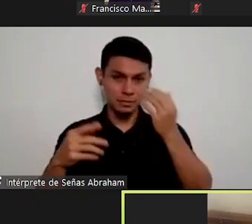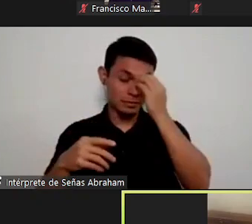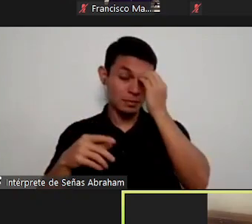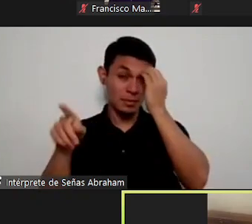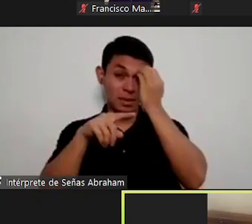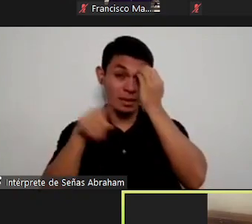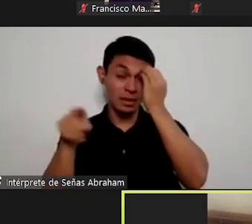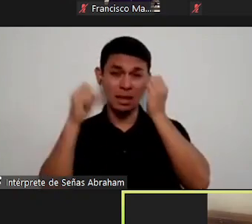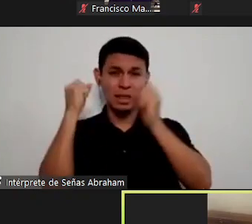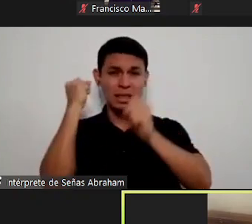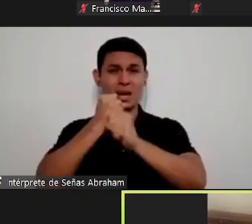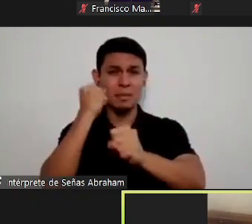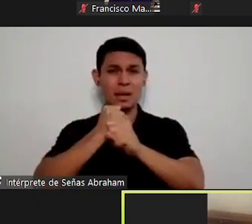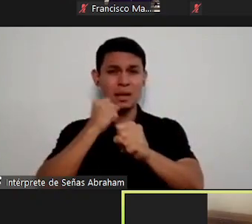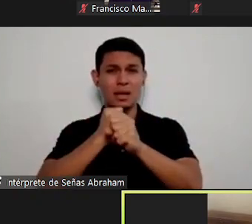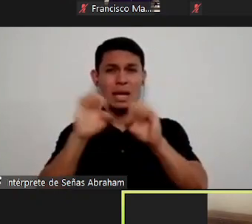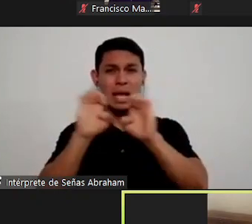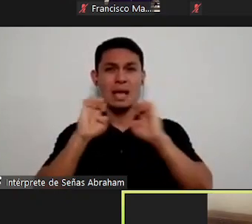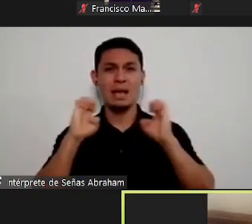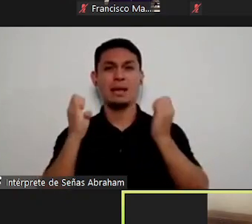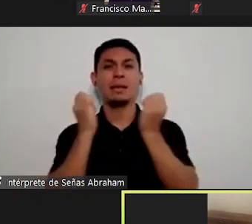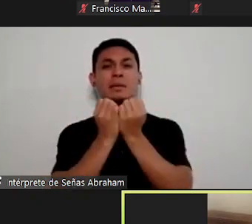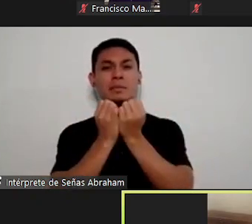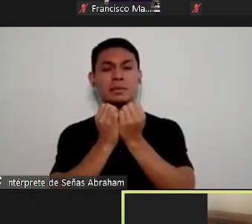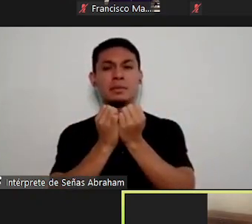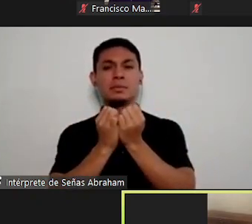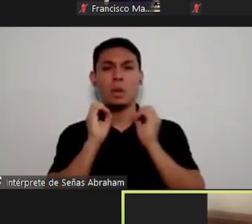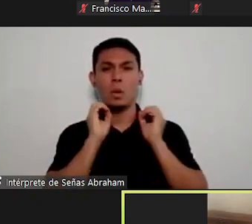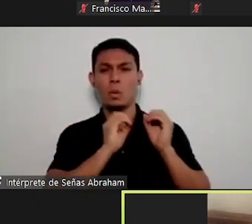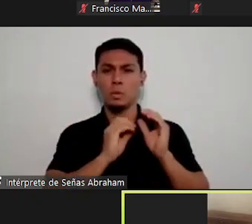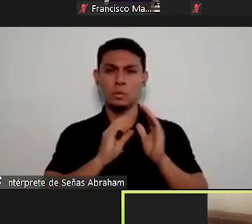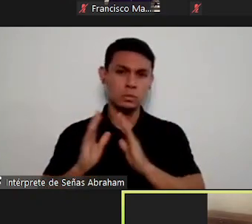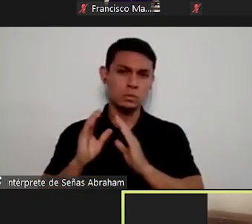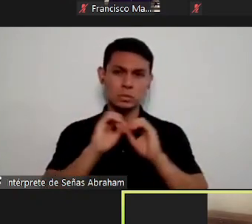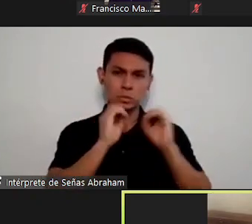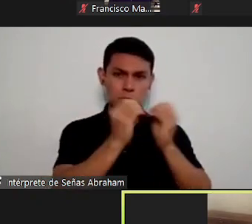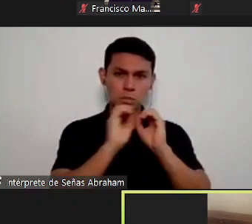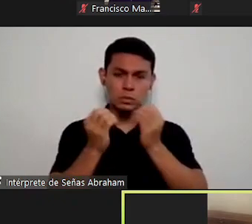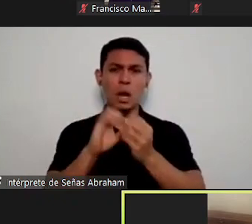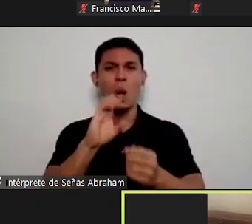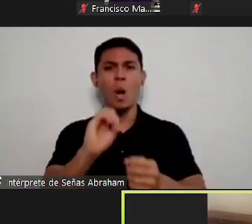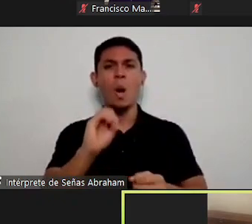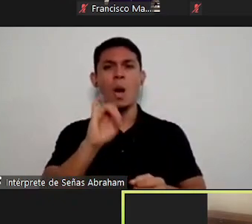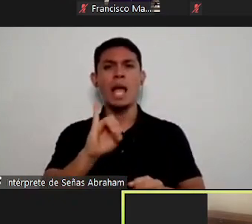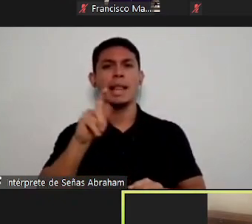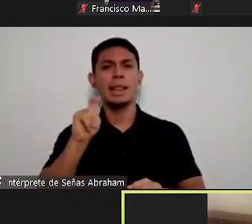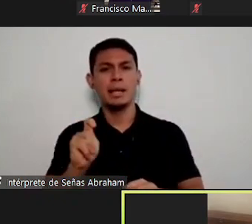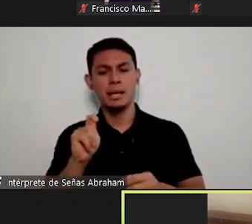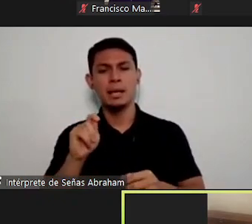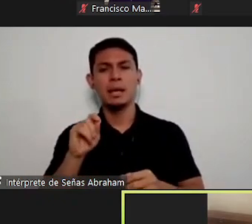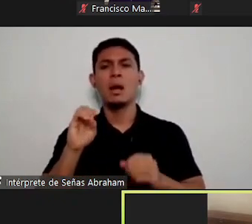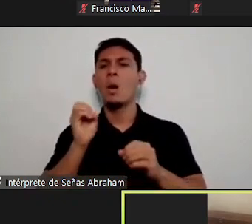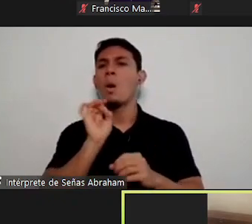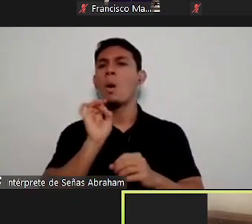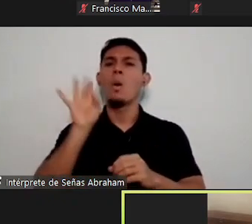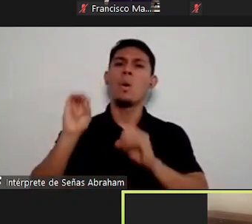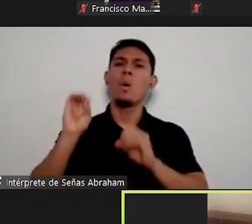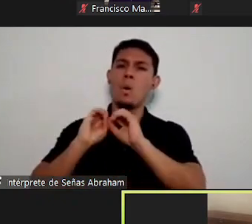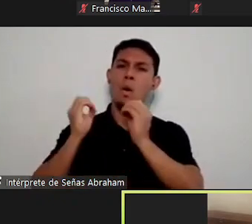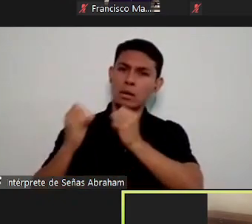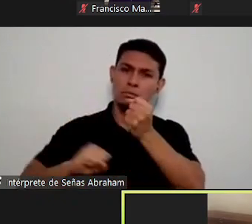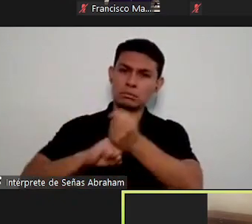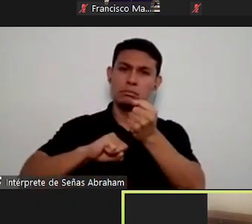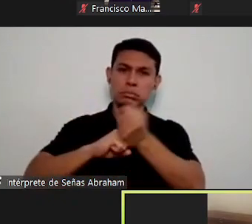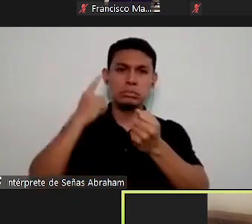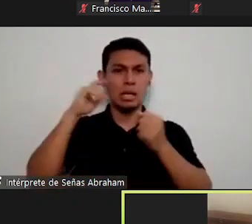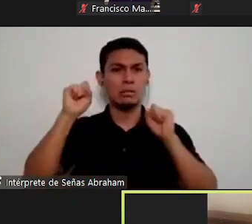team that has worked the entire team that has organized and then also ilo and other institutions that have